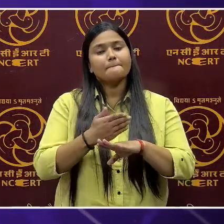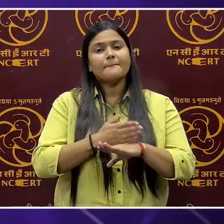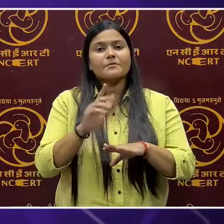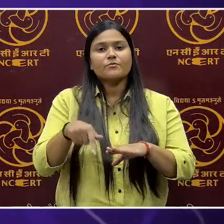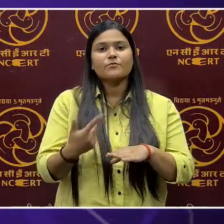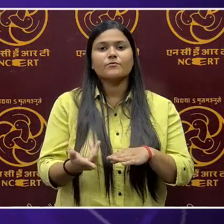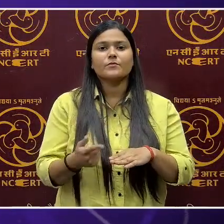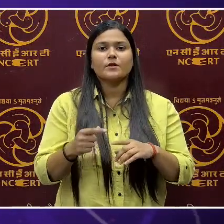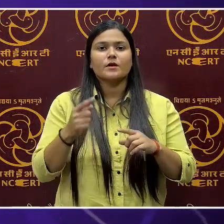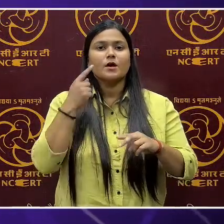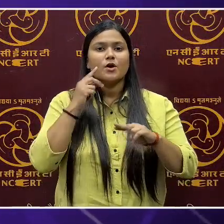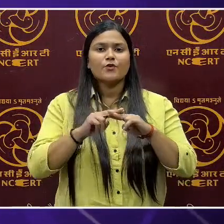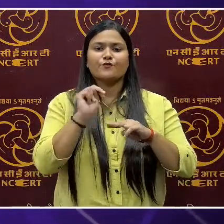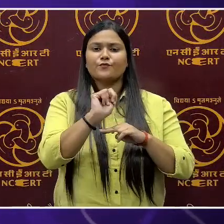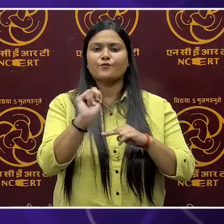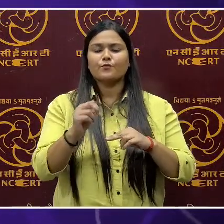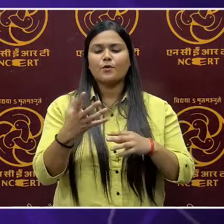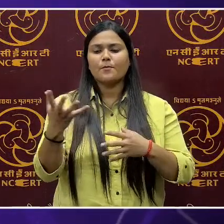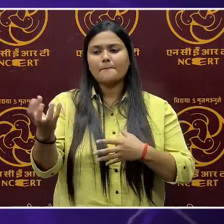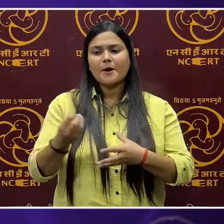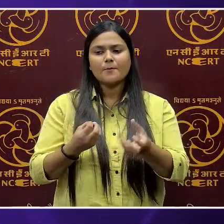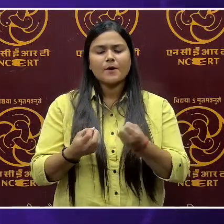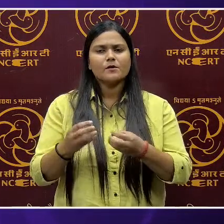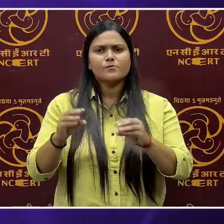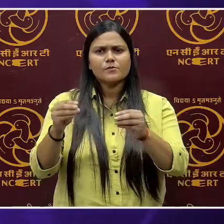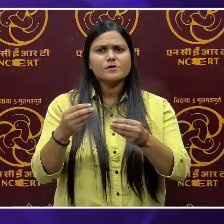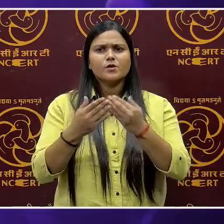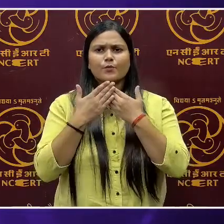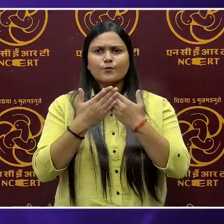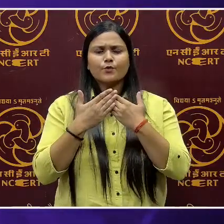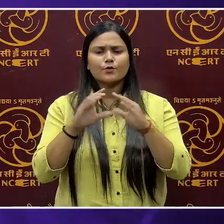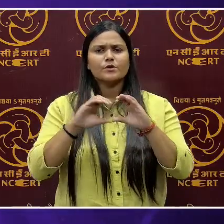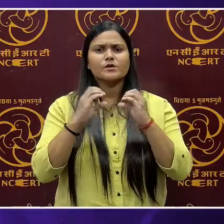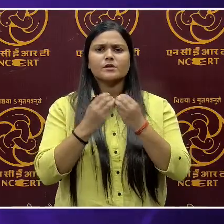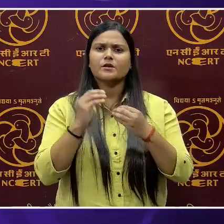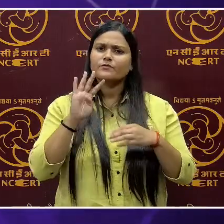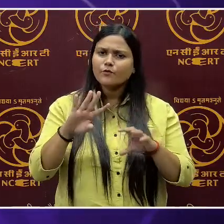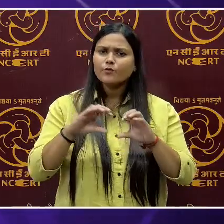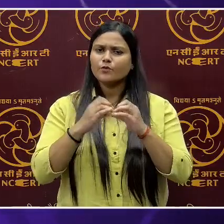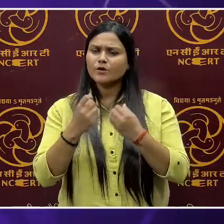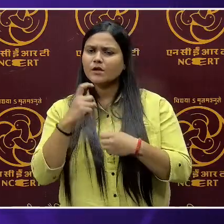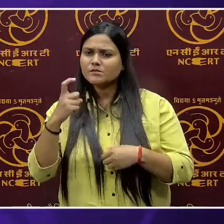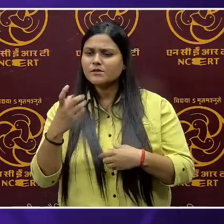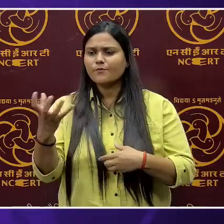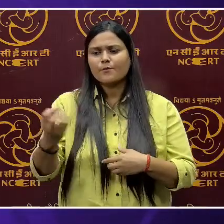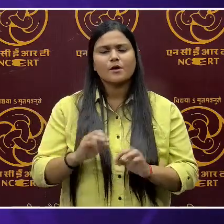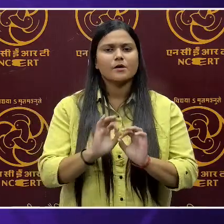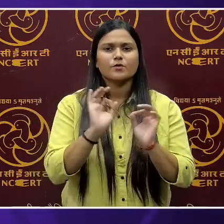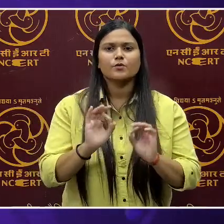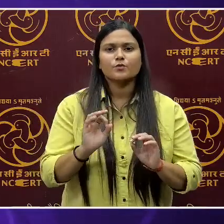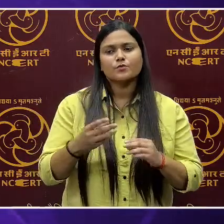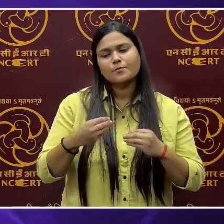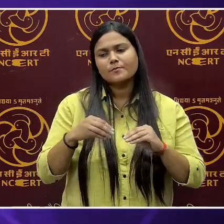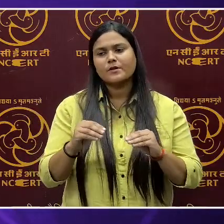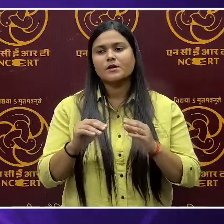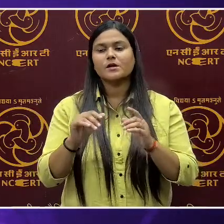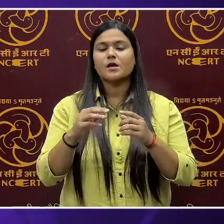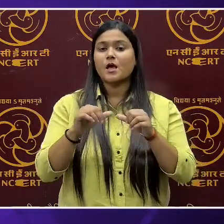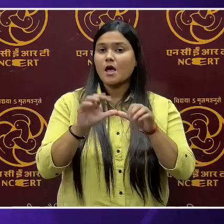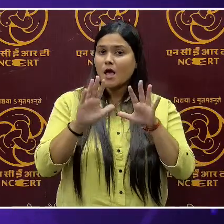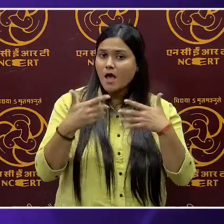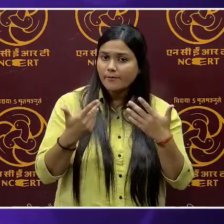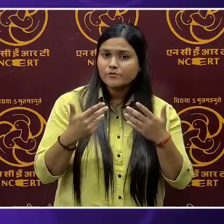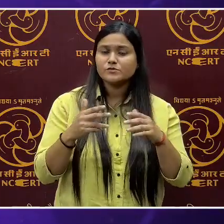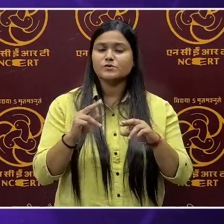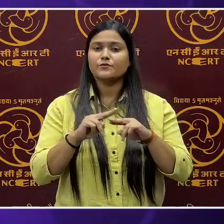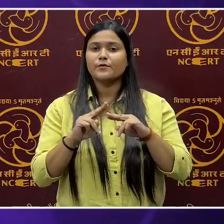you have not purchased the textbooks of class 4 and class 7, please go ahead and purchase them either from Amazon,